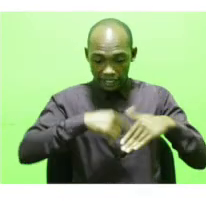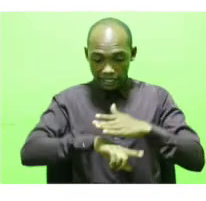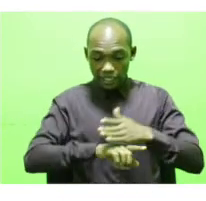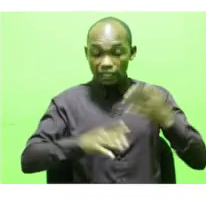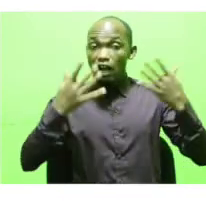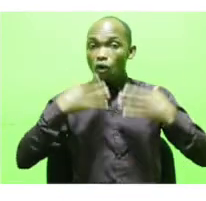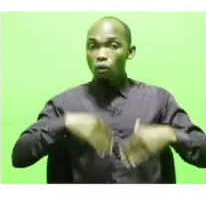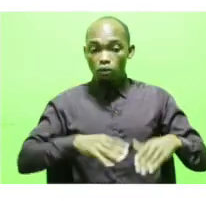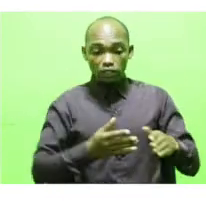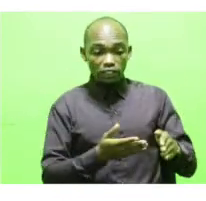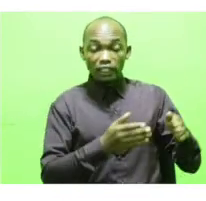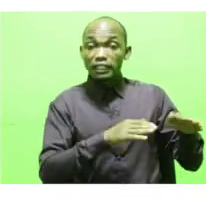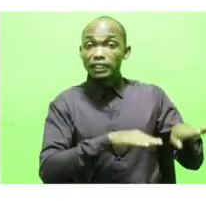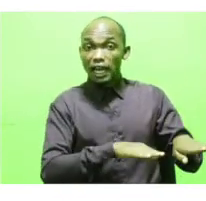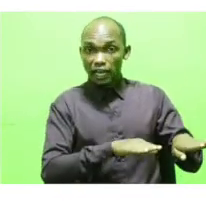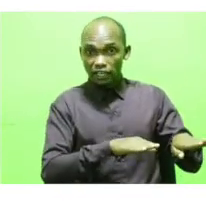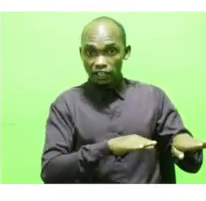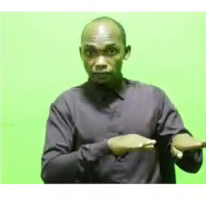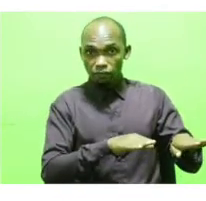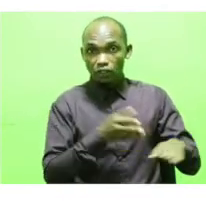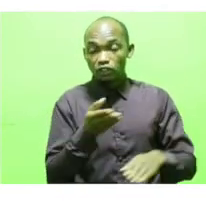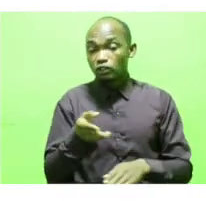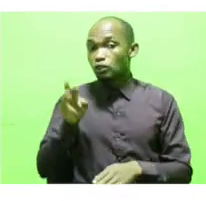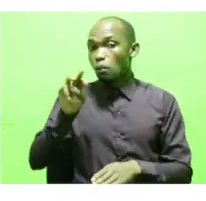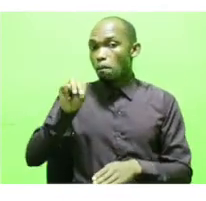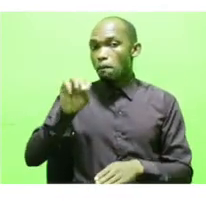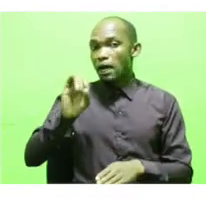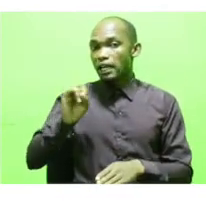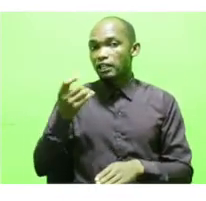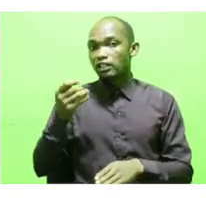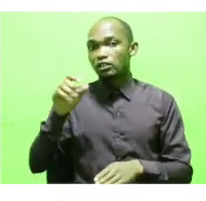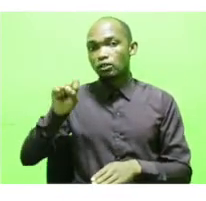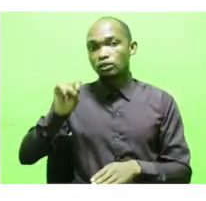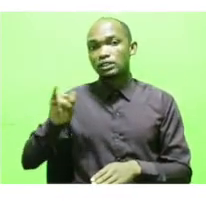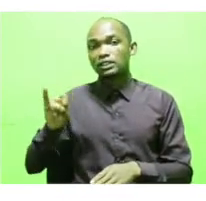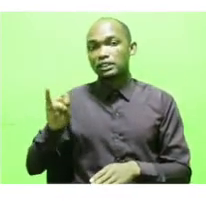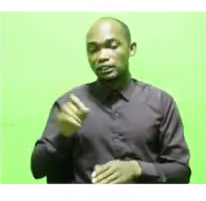die and are replaced due to mitosis.